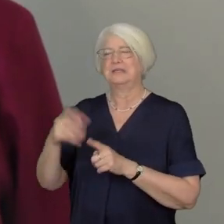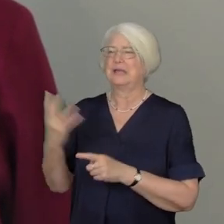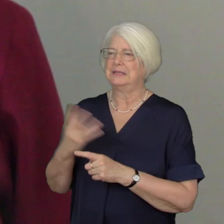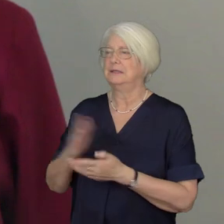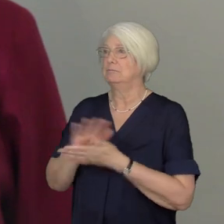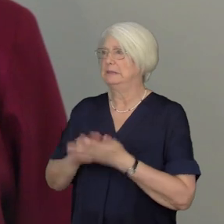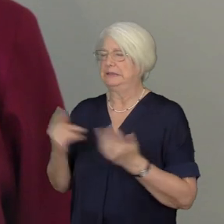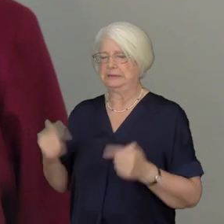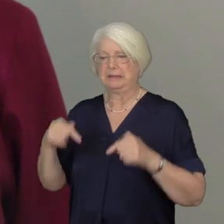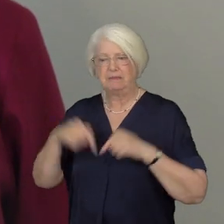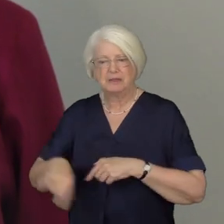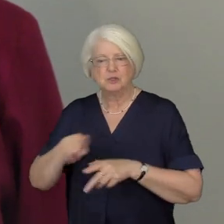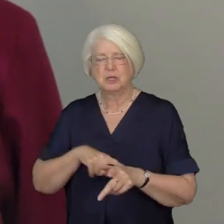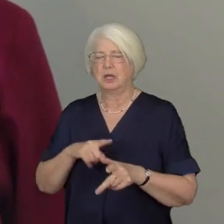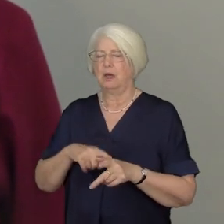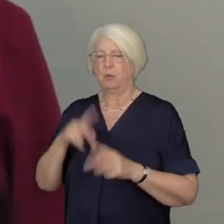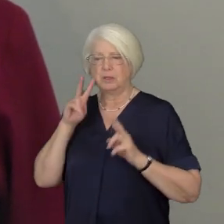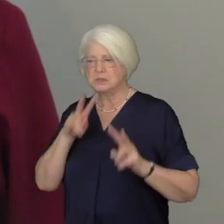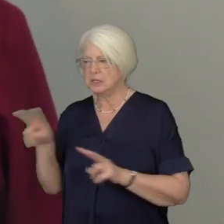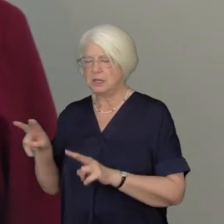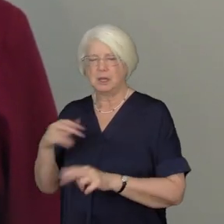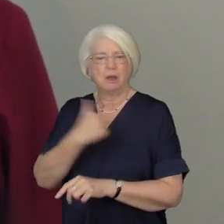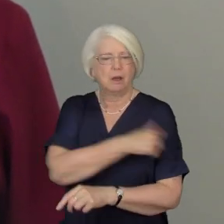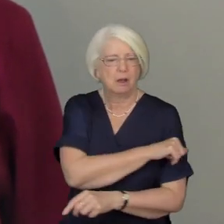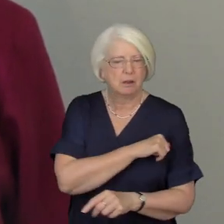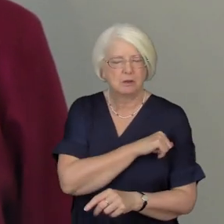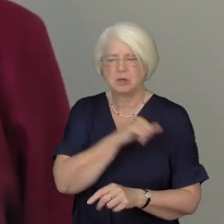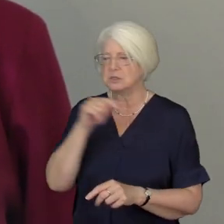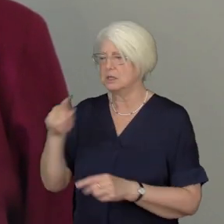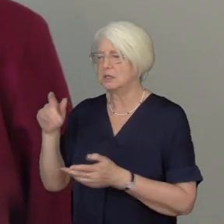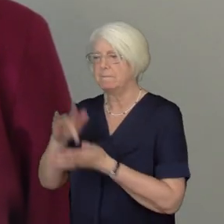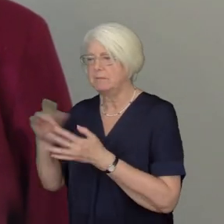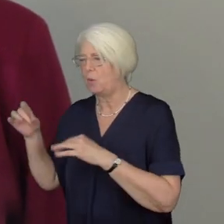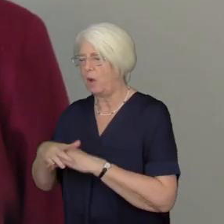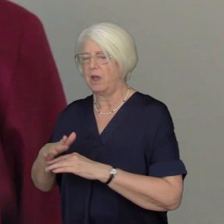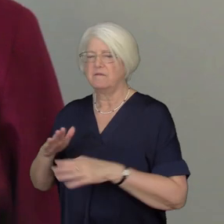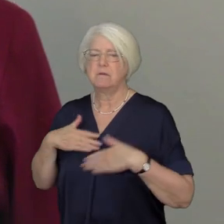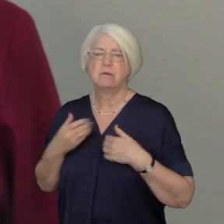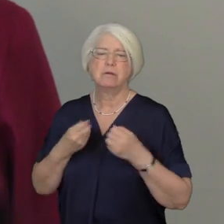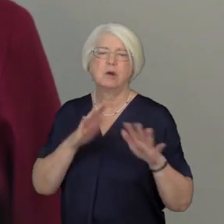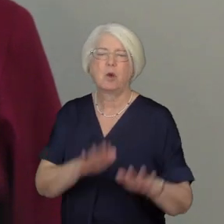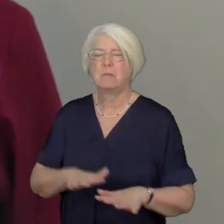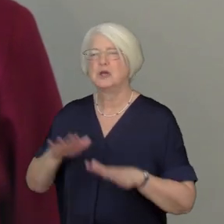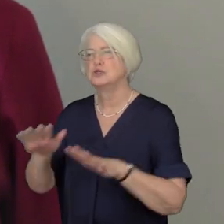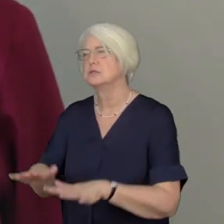acts of compassion done by nurses and midwives, for which we are enormously grateful.